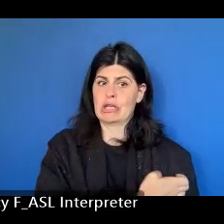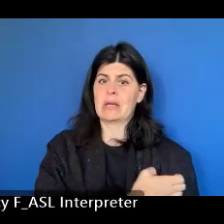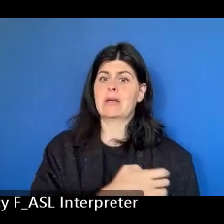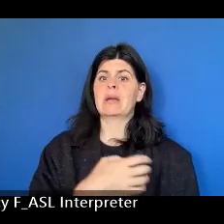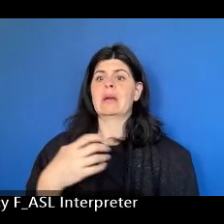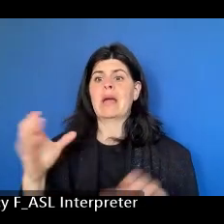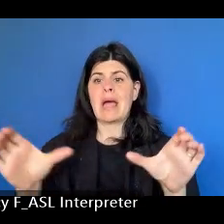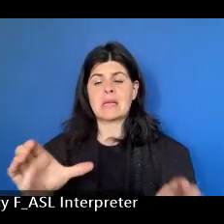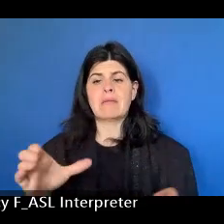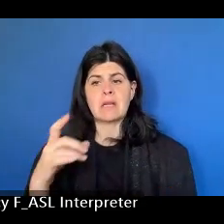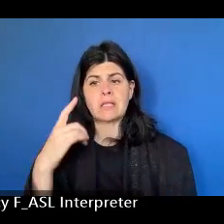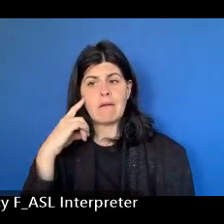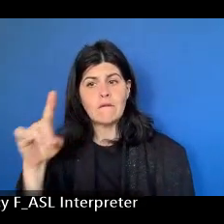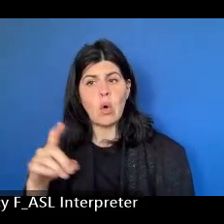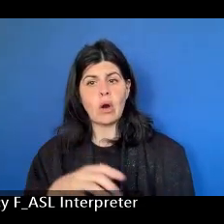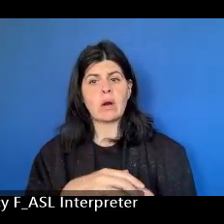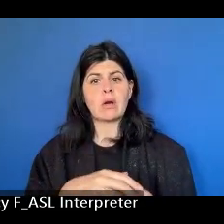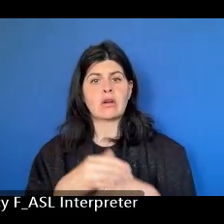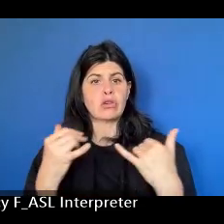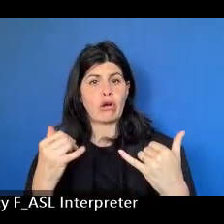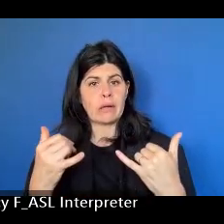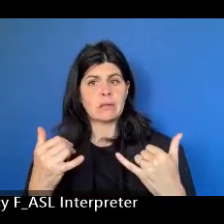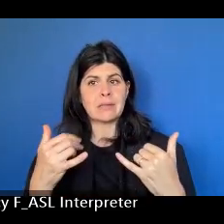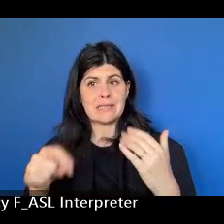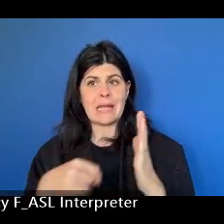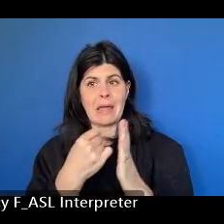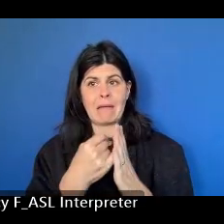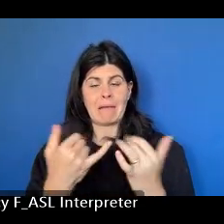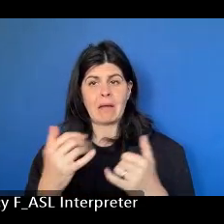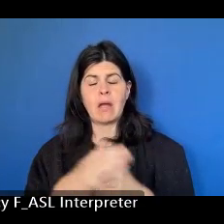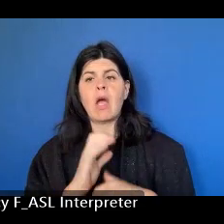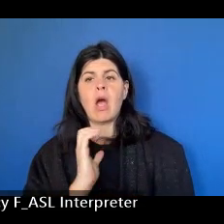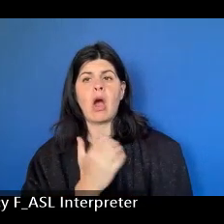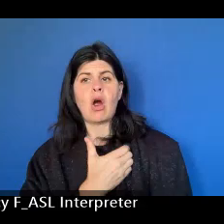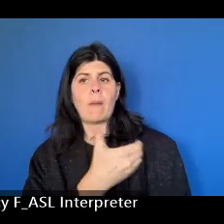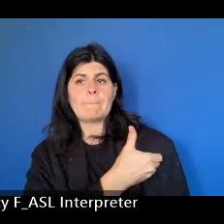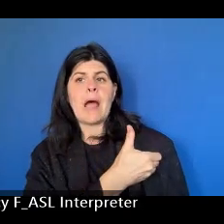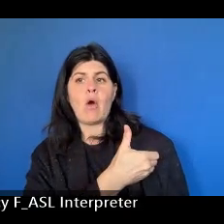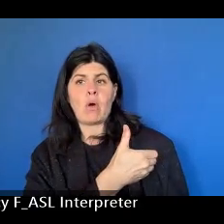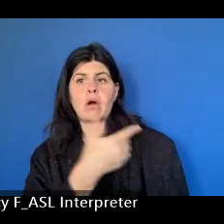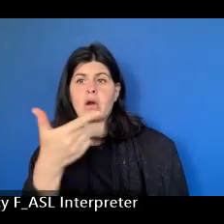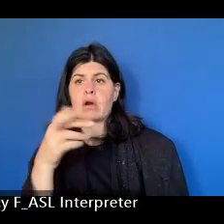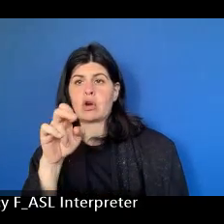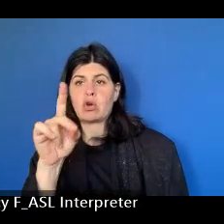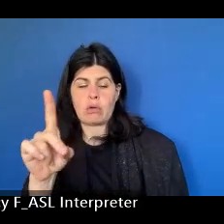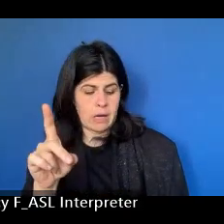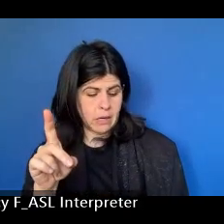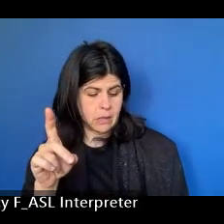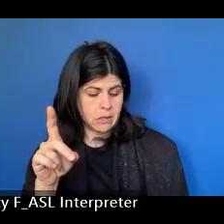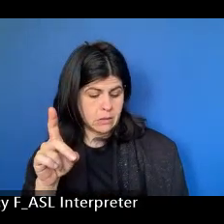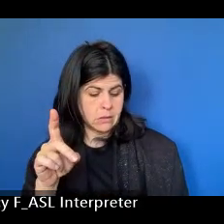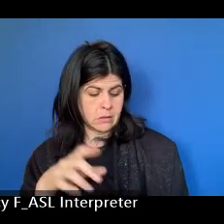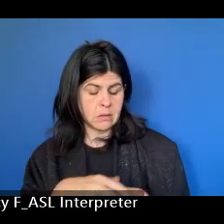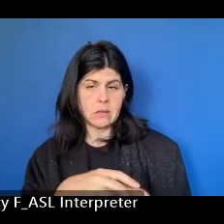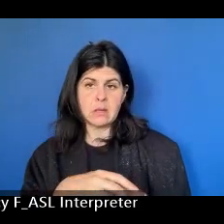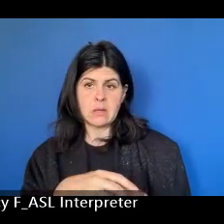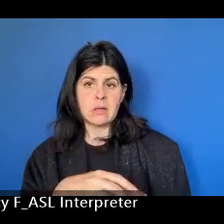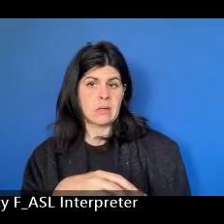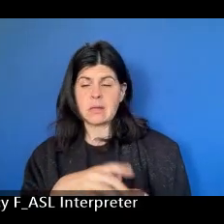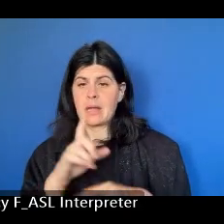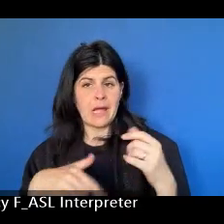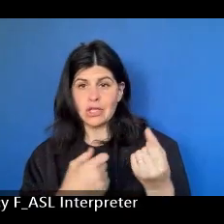activities for the current day. So our power grid has been said many times today. Our power grid can't support the demand that we